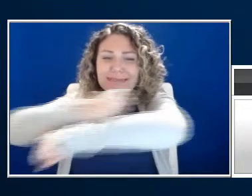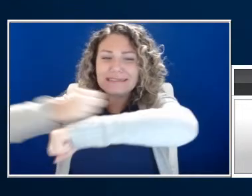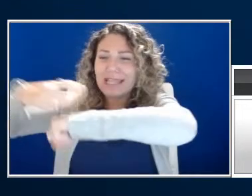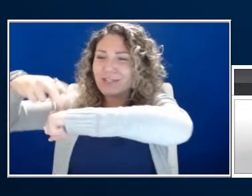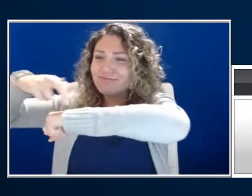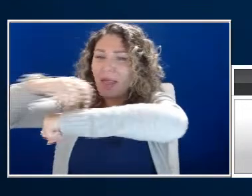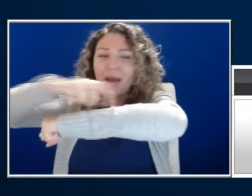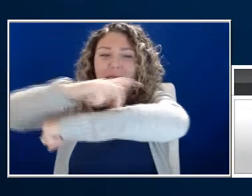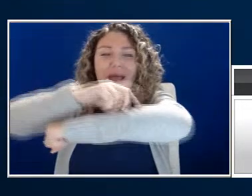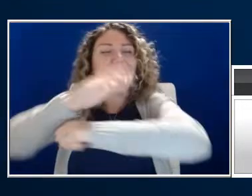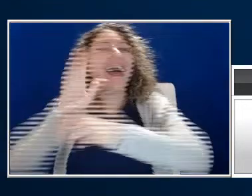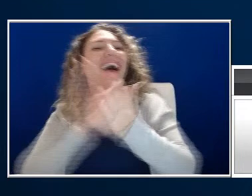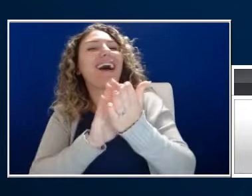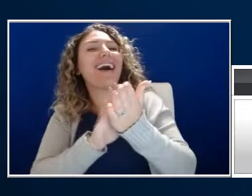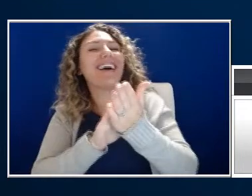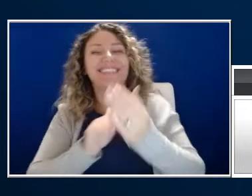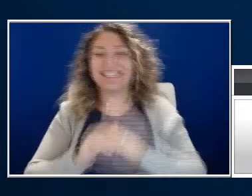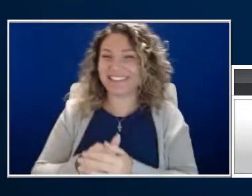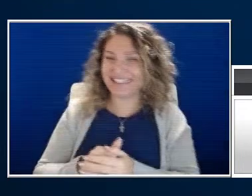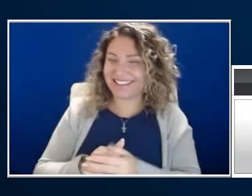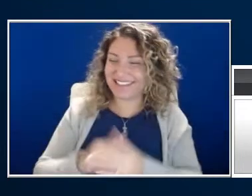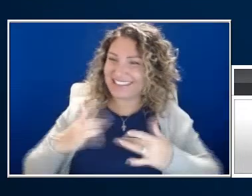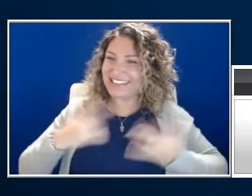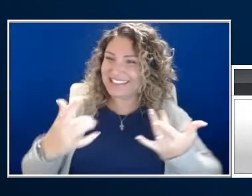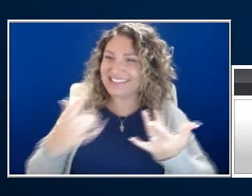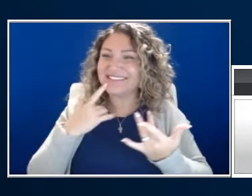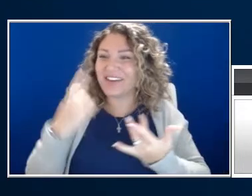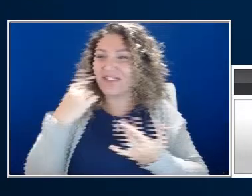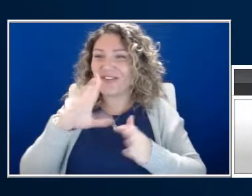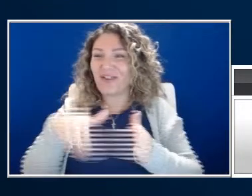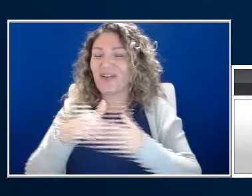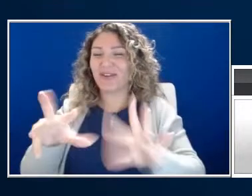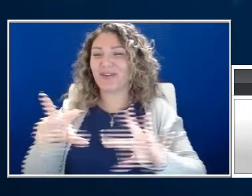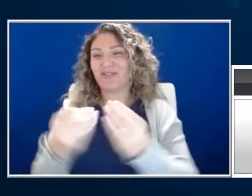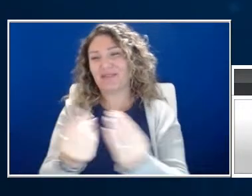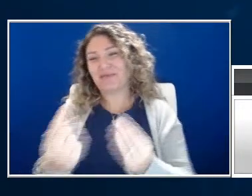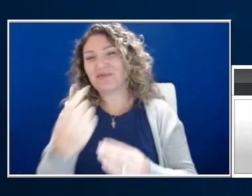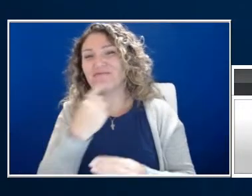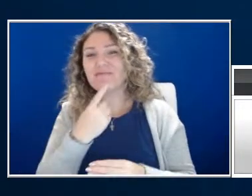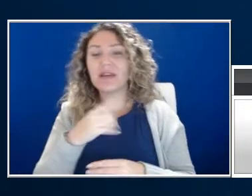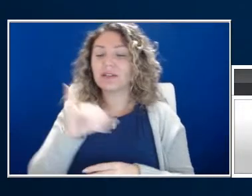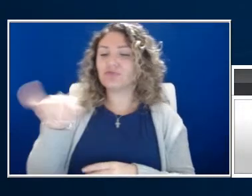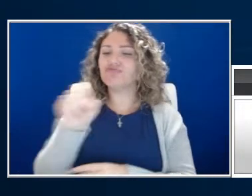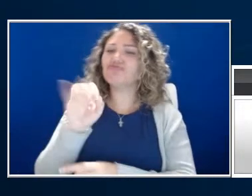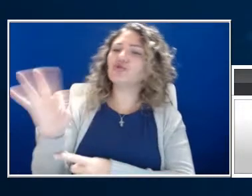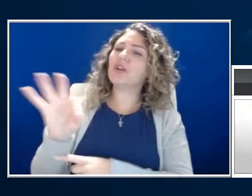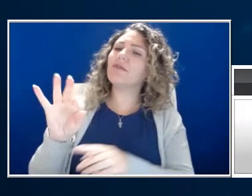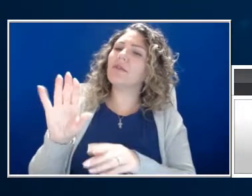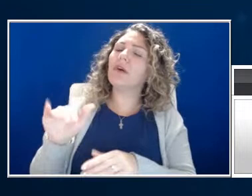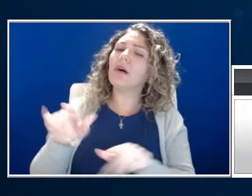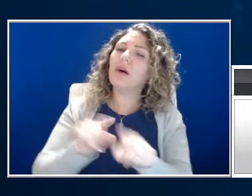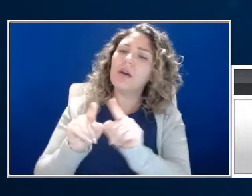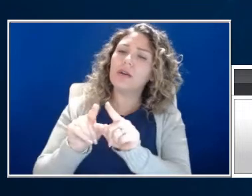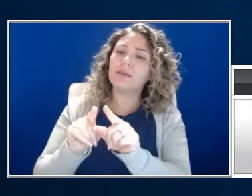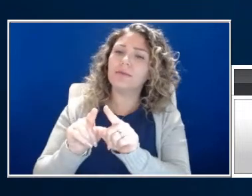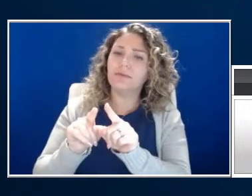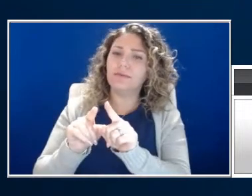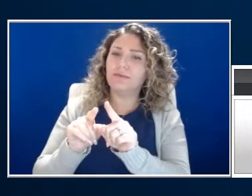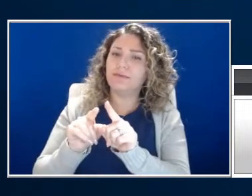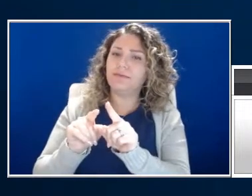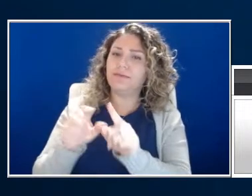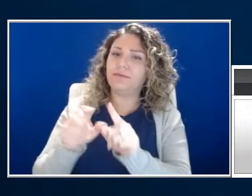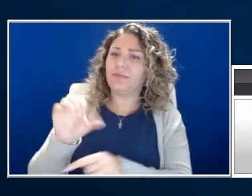you to be able to do all those things with your family that I know you've missed. Jeff wants to know, Jody, also, is there cancer or multiple myeloma in